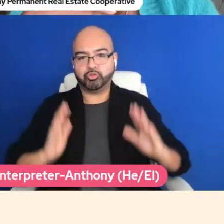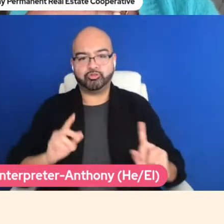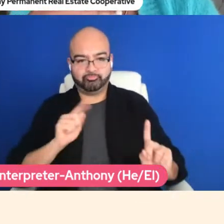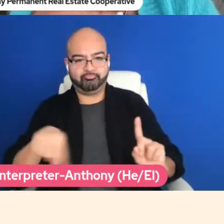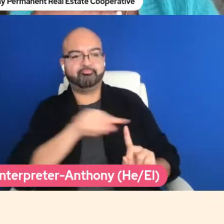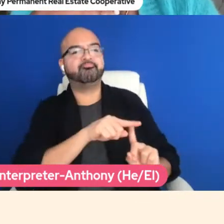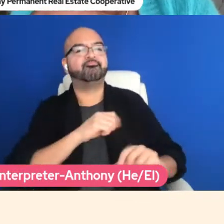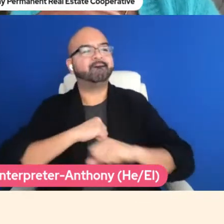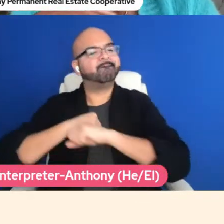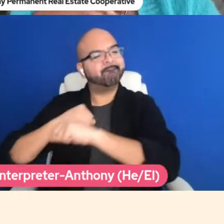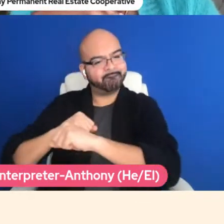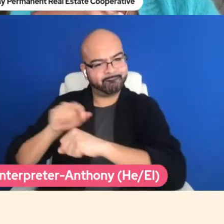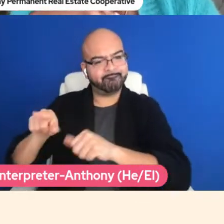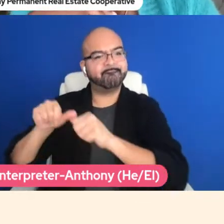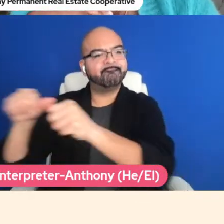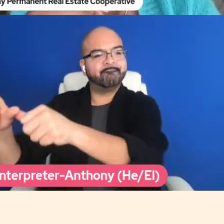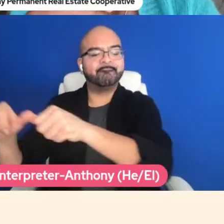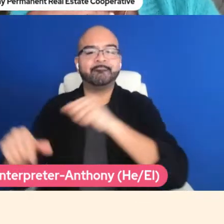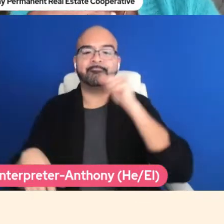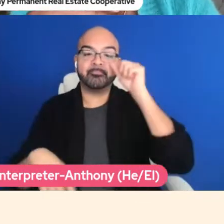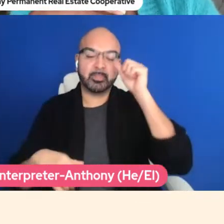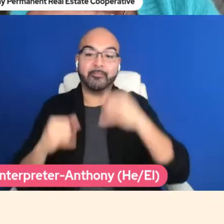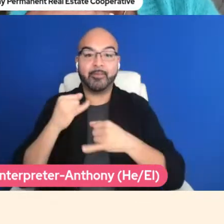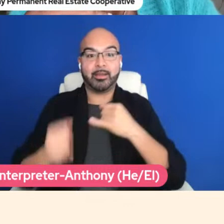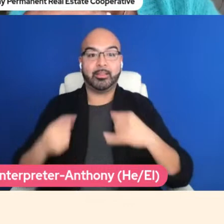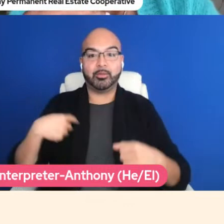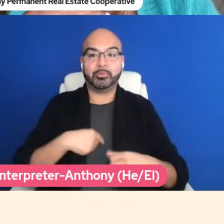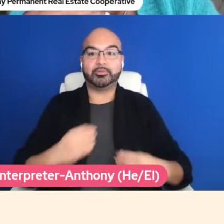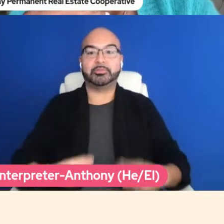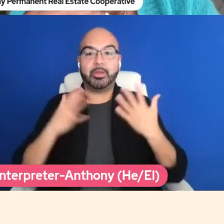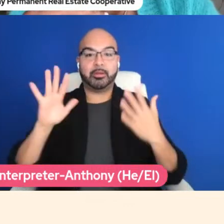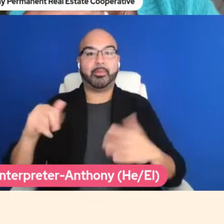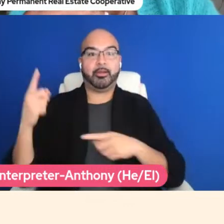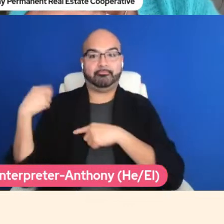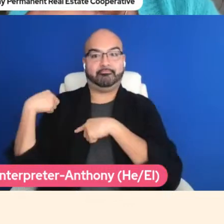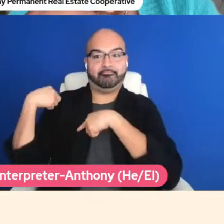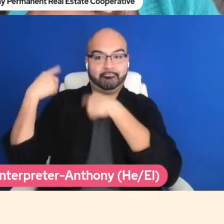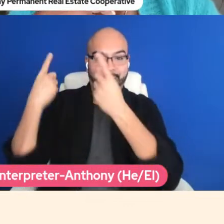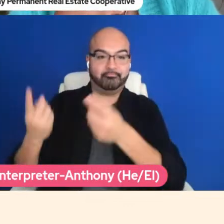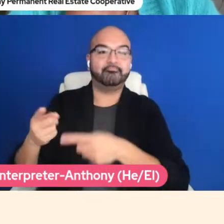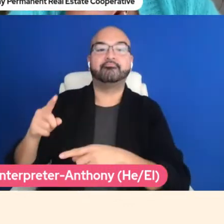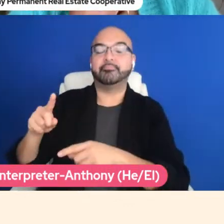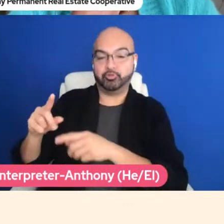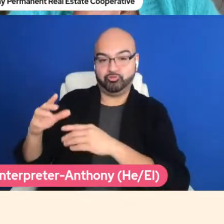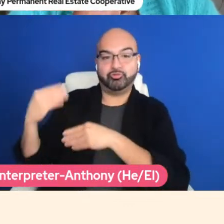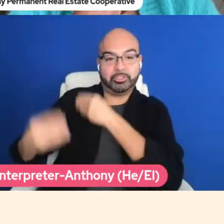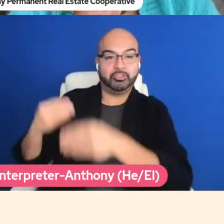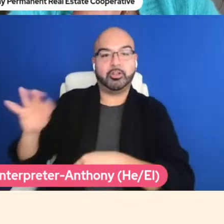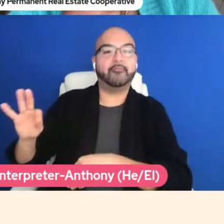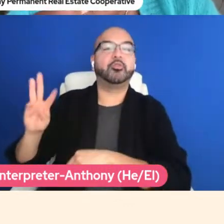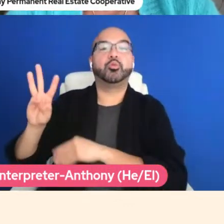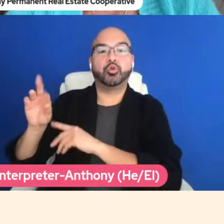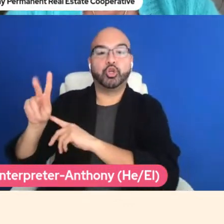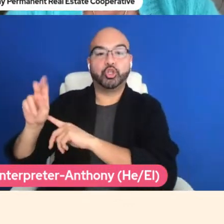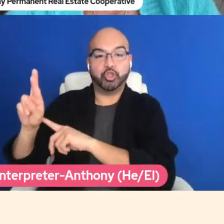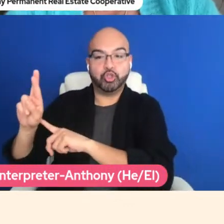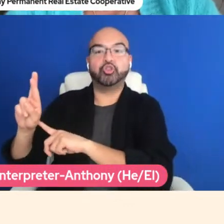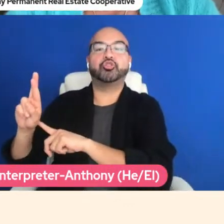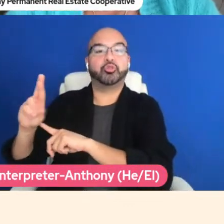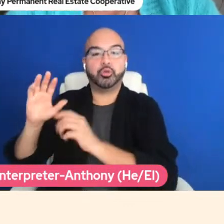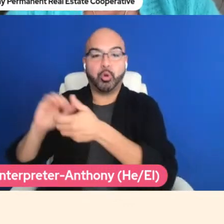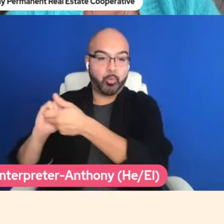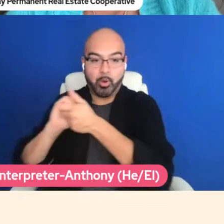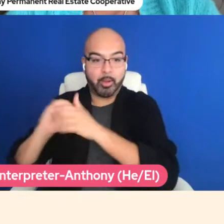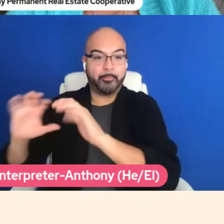And finally, we're inspired by the long tradition of the worker cooperative. Our organization